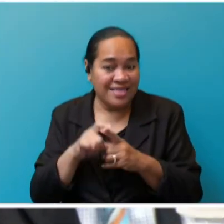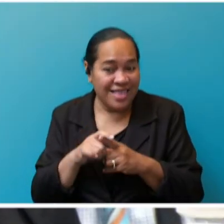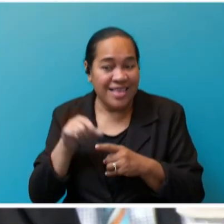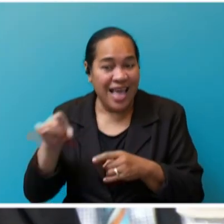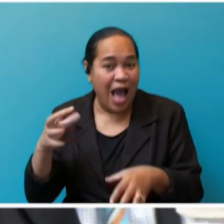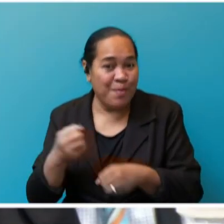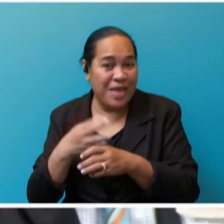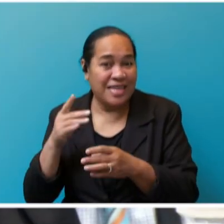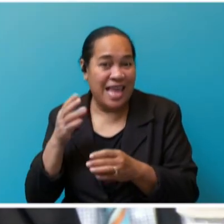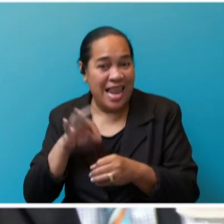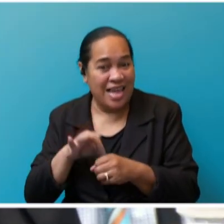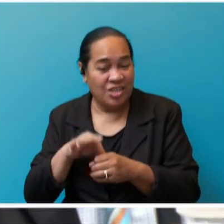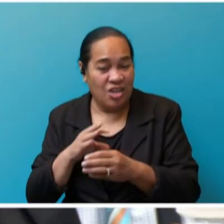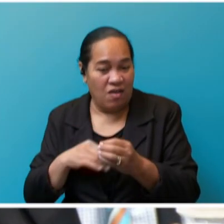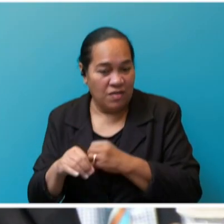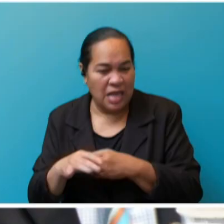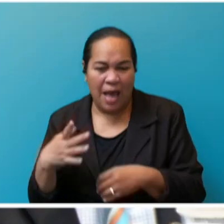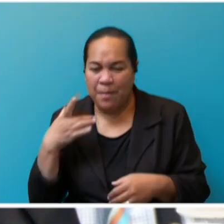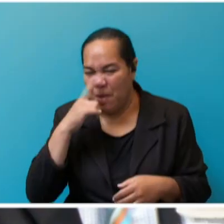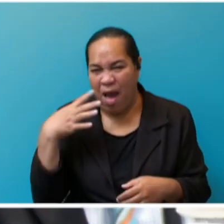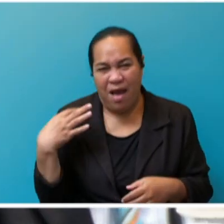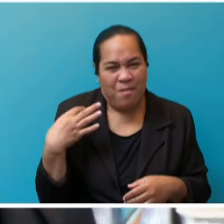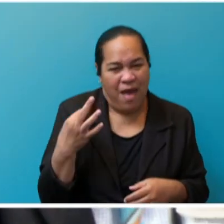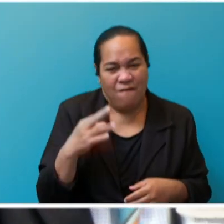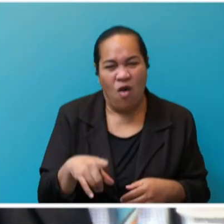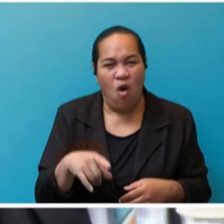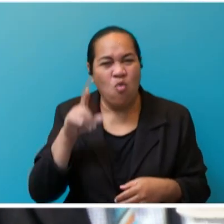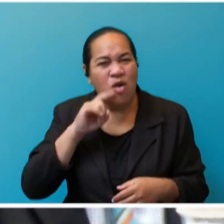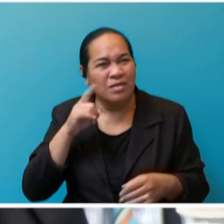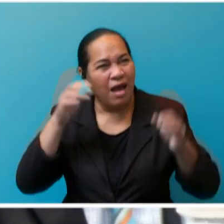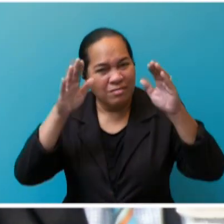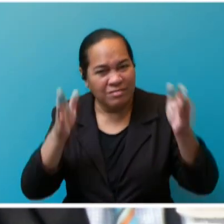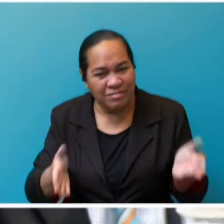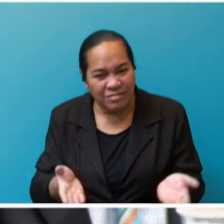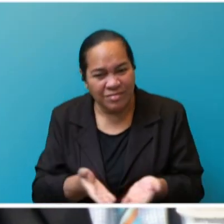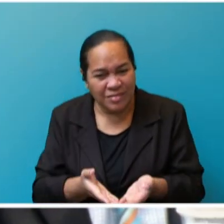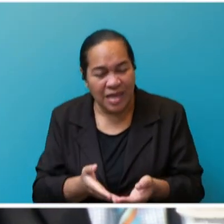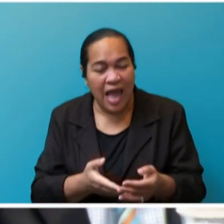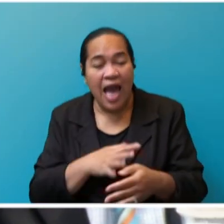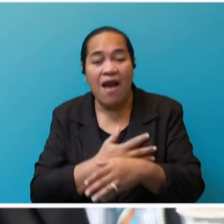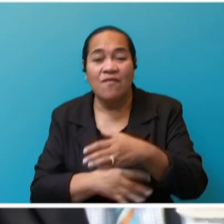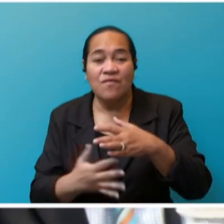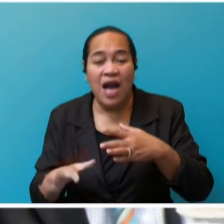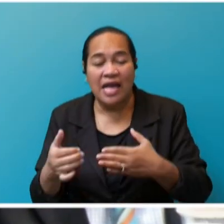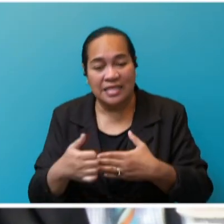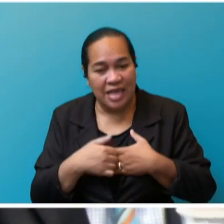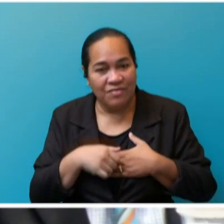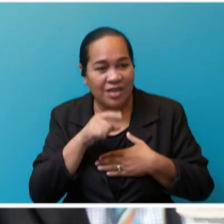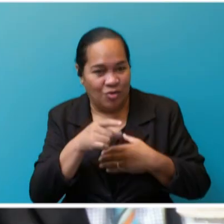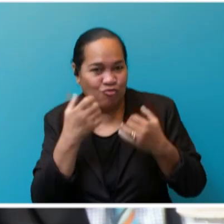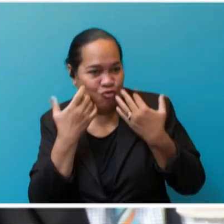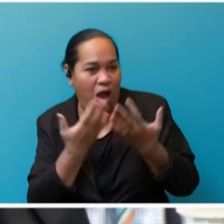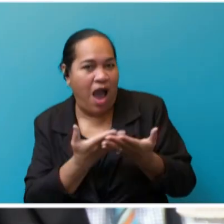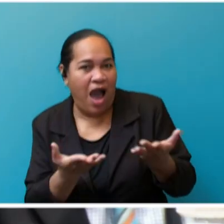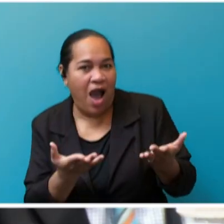Office, applications for water tanks under the Rainwater Harvesting Initiative, fire safety demonstration by the National Fire Authority,